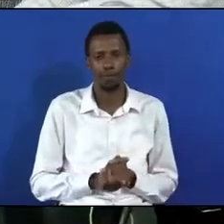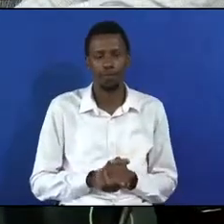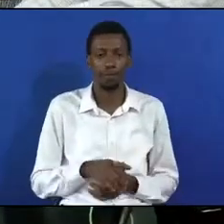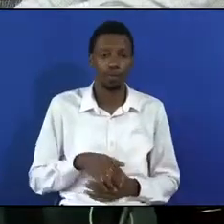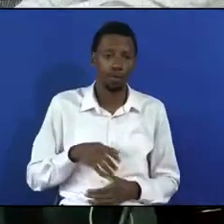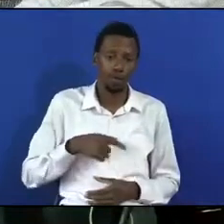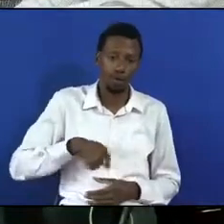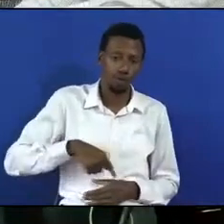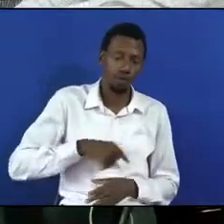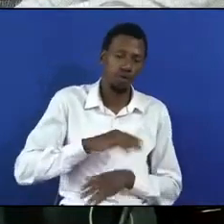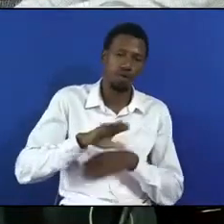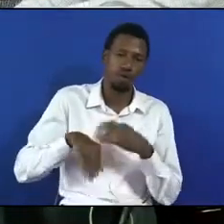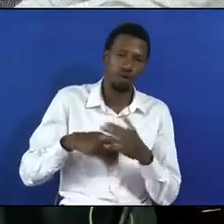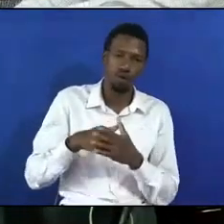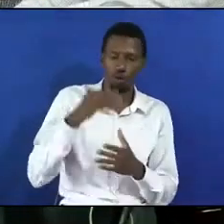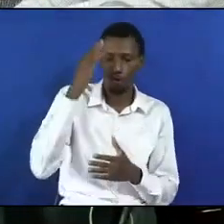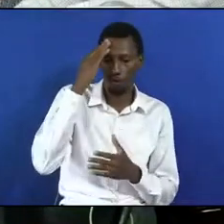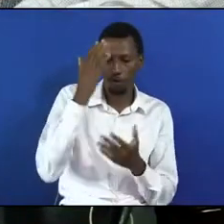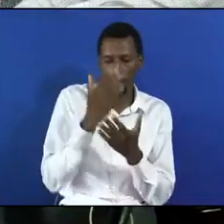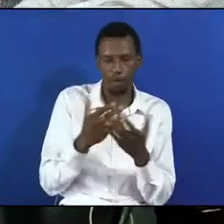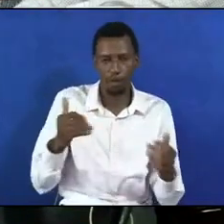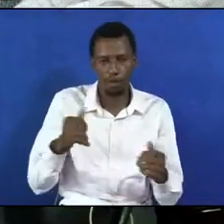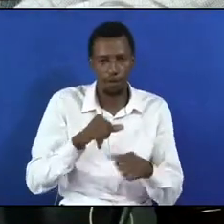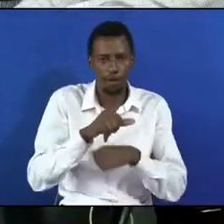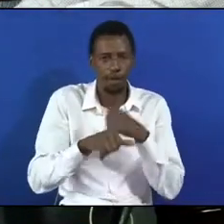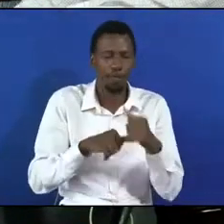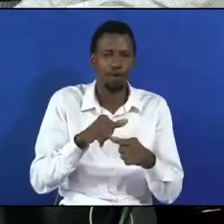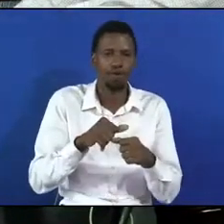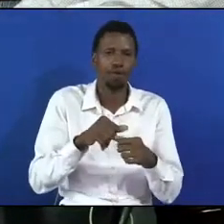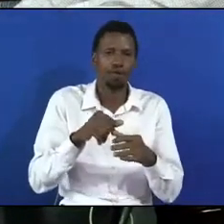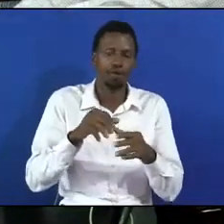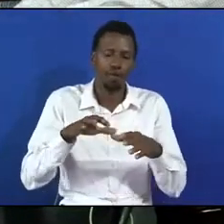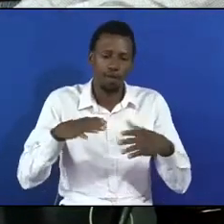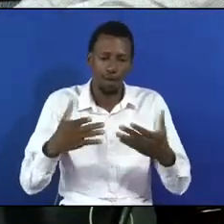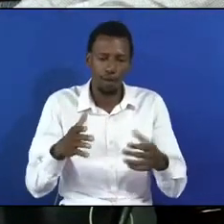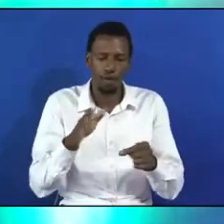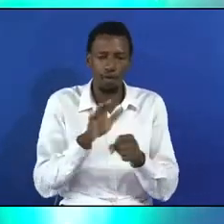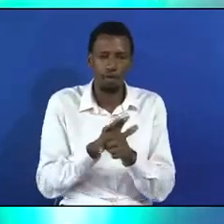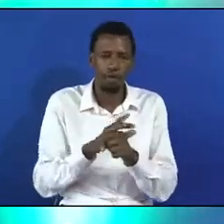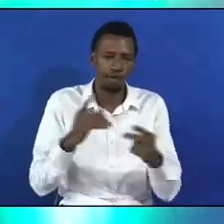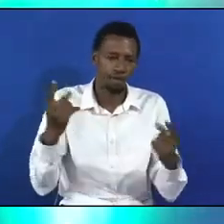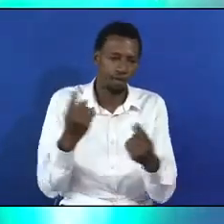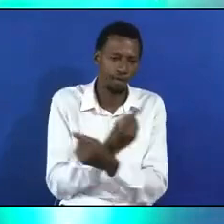We all know something about how much differences can divide us.